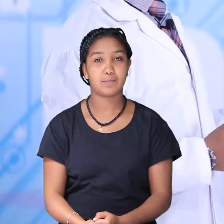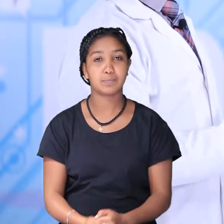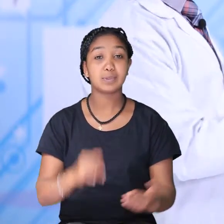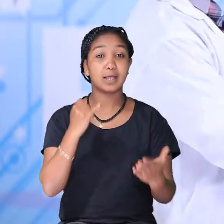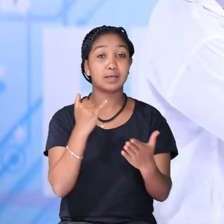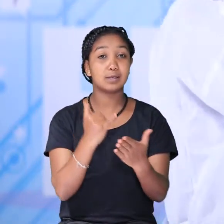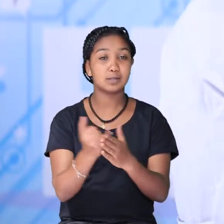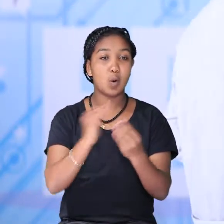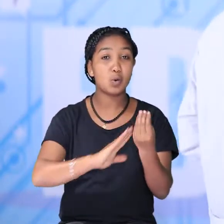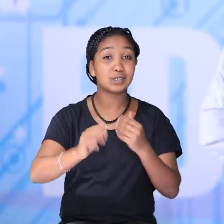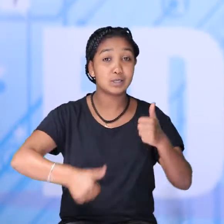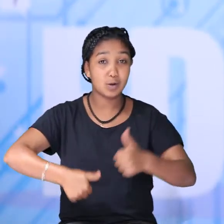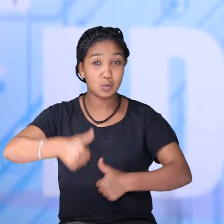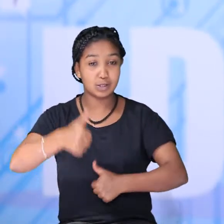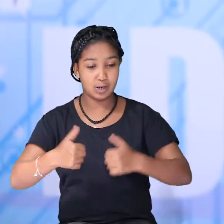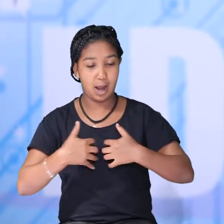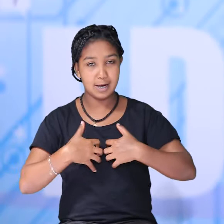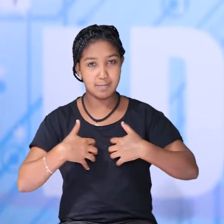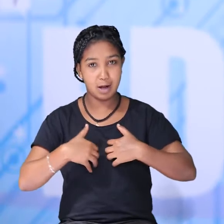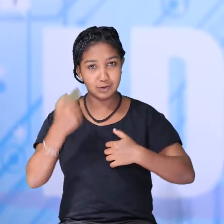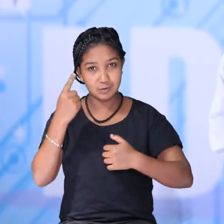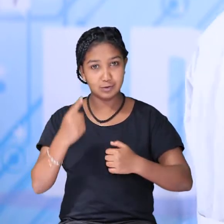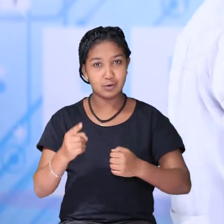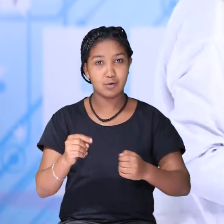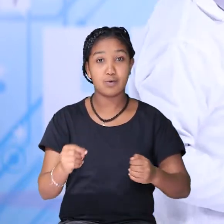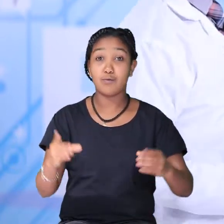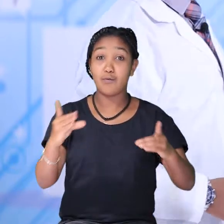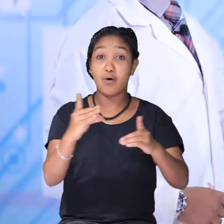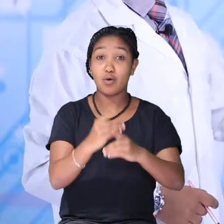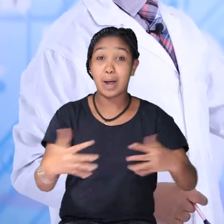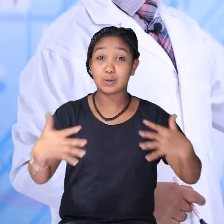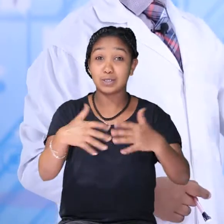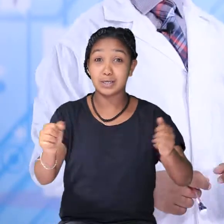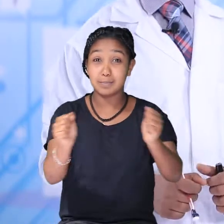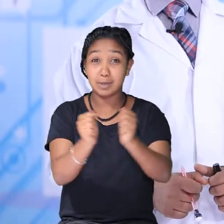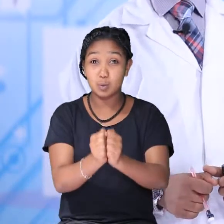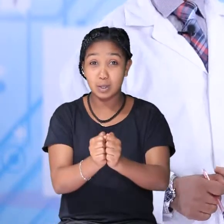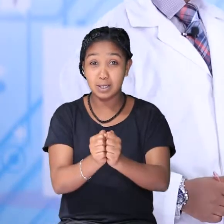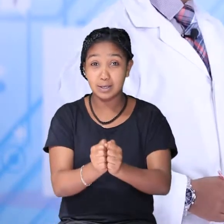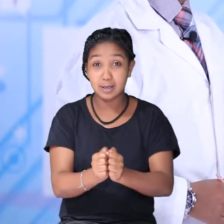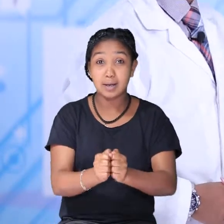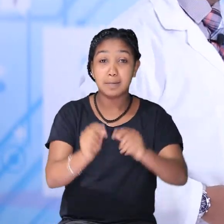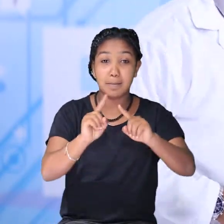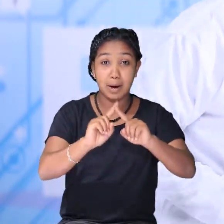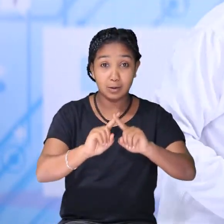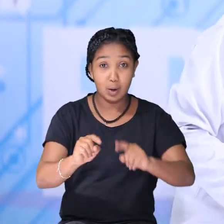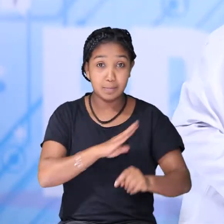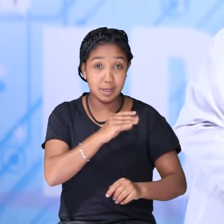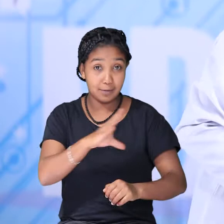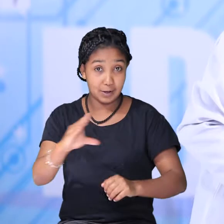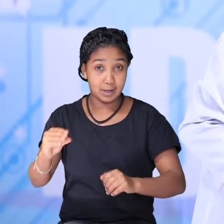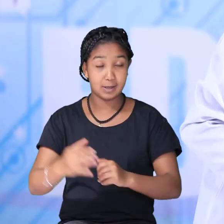It is a condition in which animals form association between particular behavior